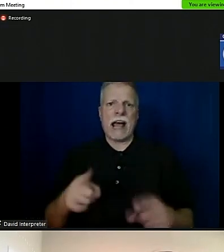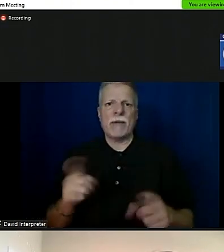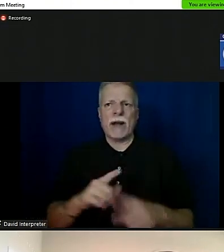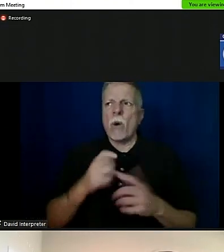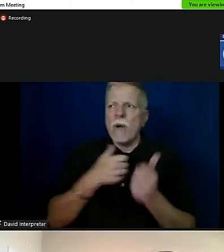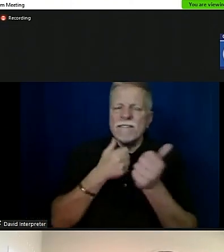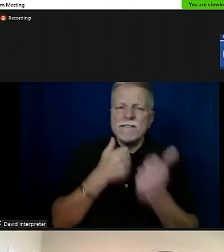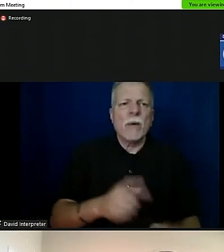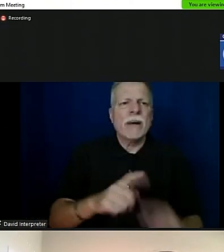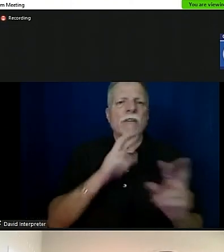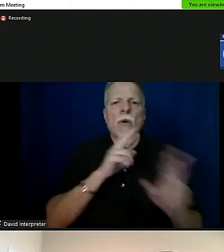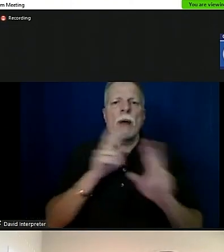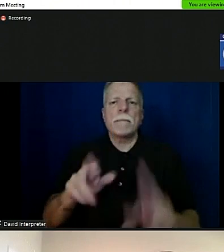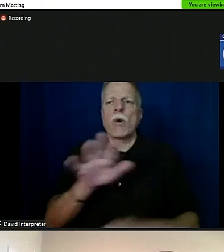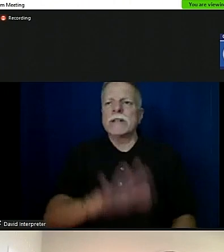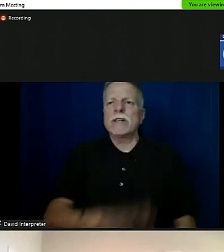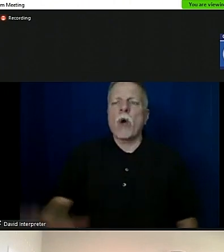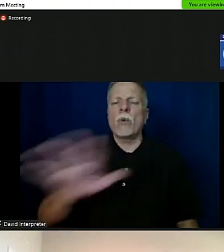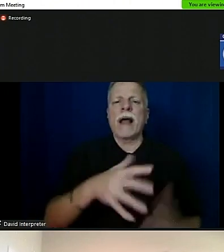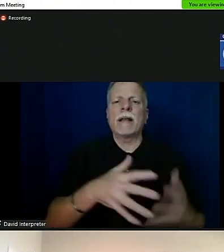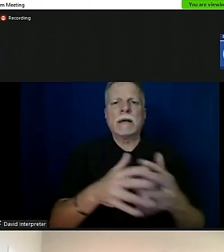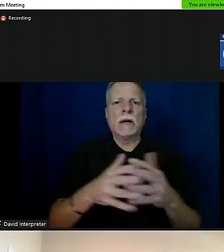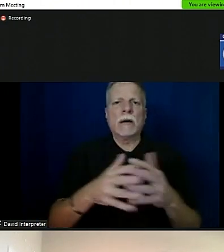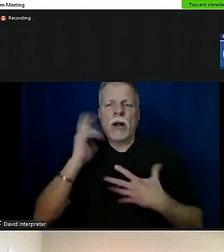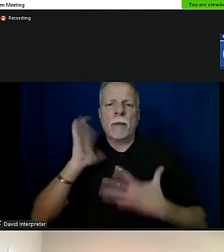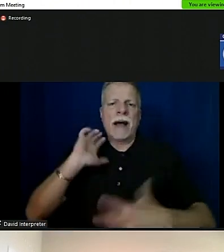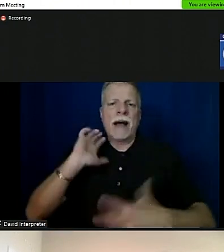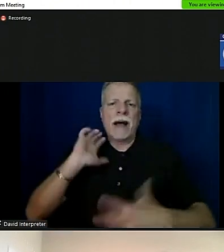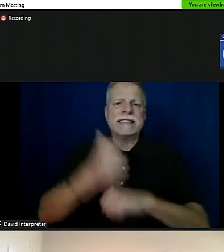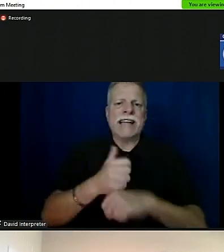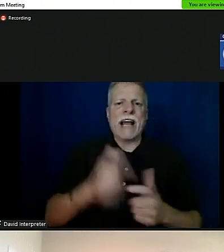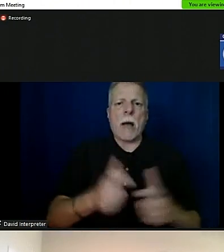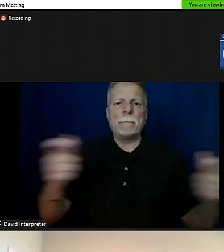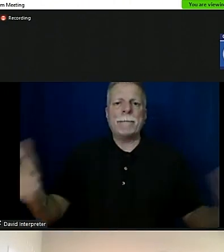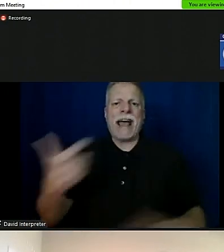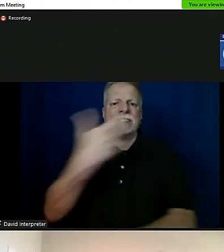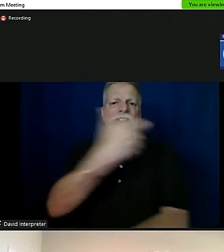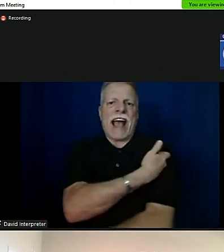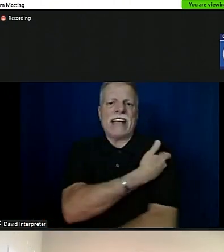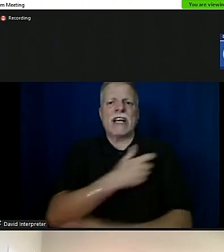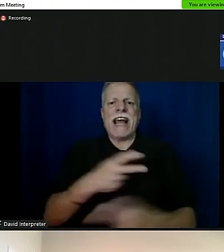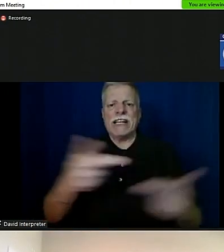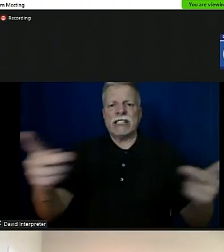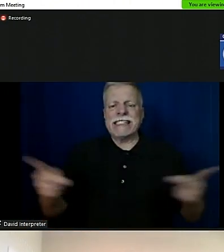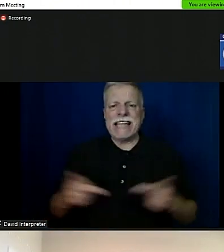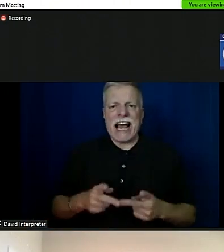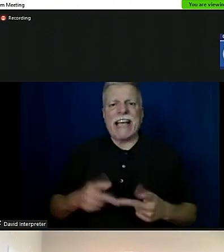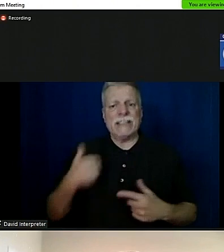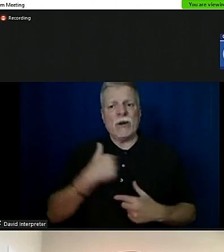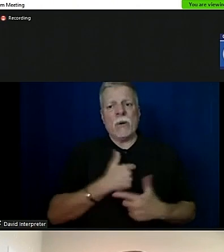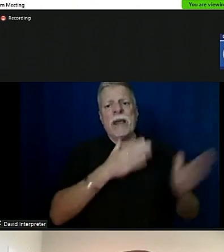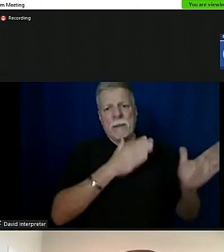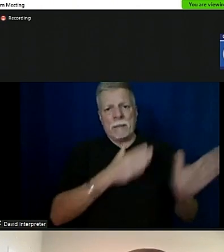we're hearing about a lot of these mass vaccination sites. We have one planned later at the end of this month, but in New York, they've actually said that they've